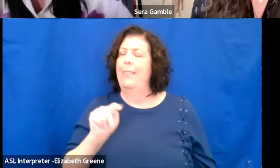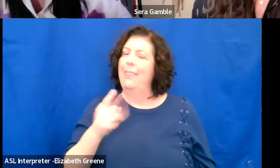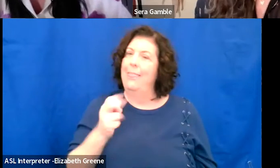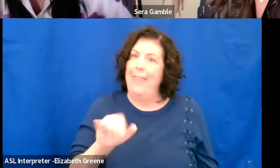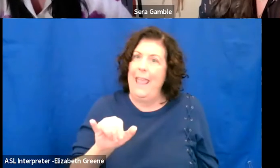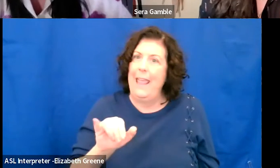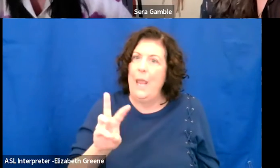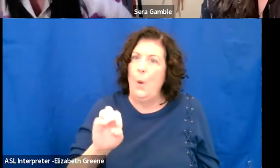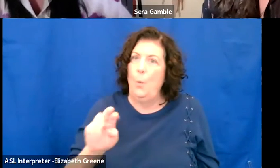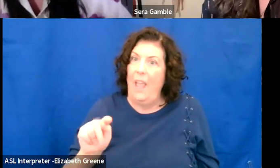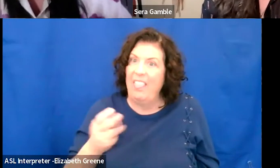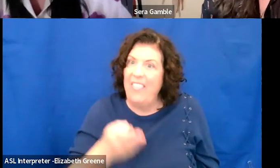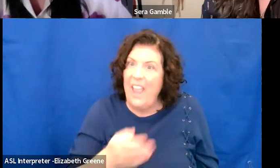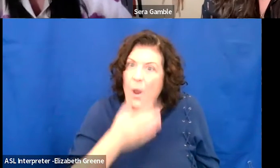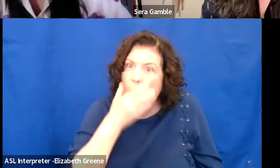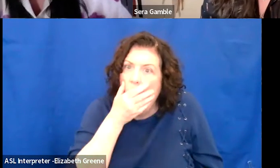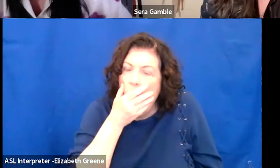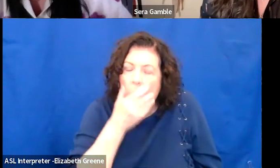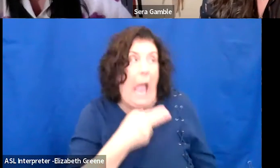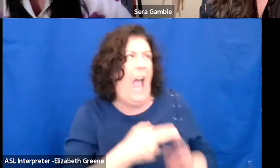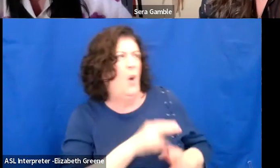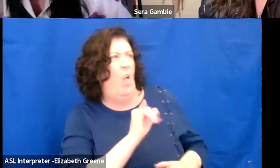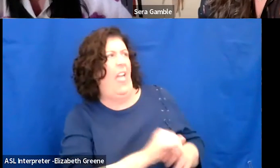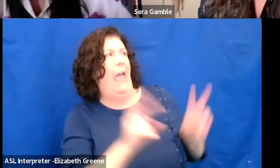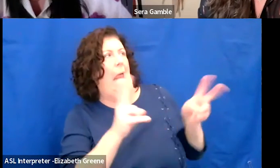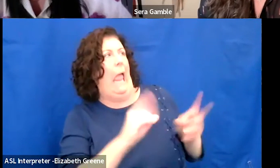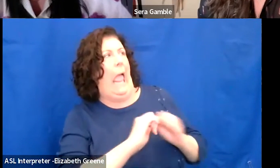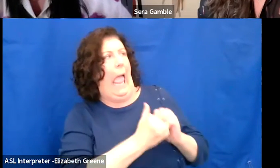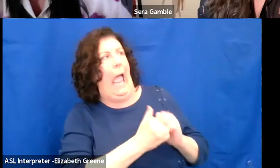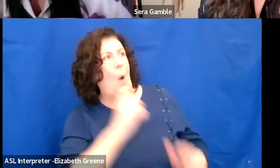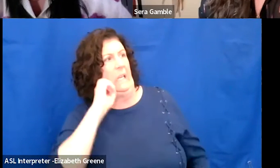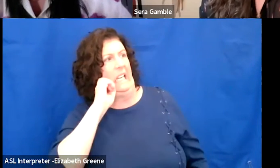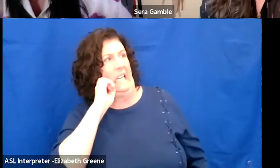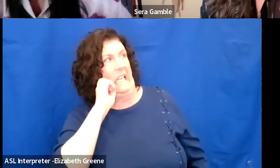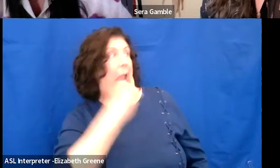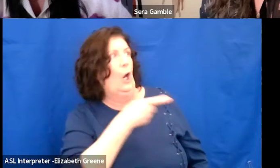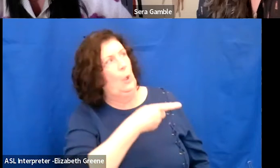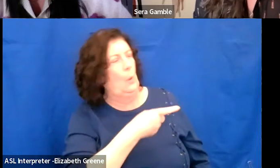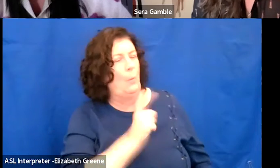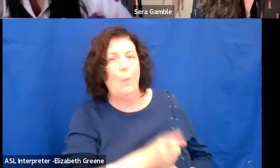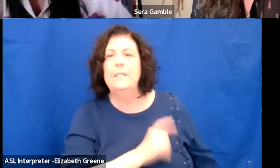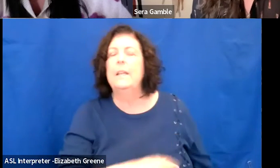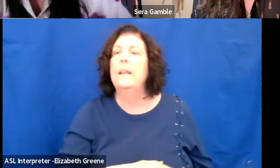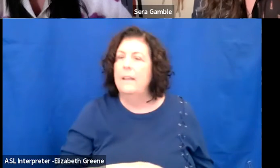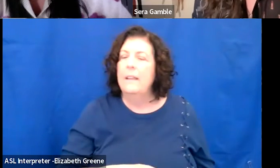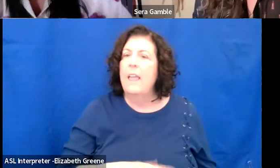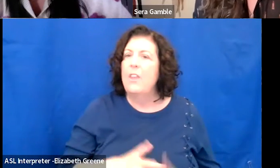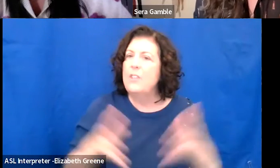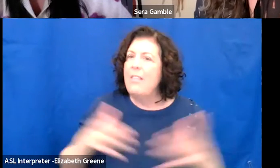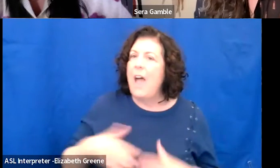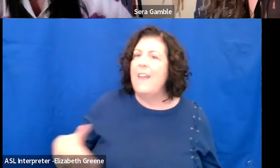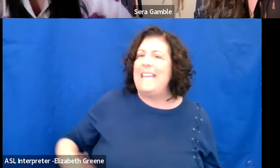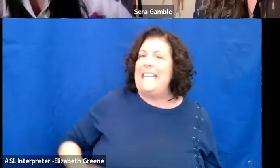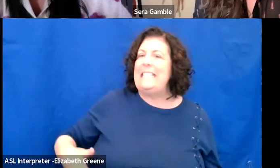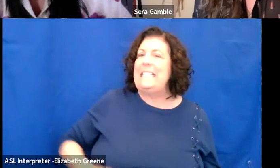call them. Yes. And then, you know, there's a lot of instinct that goes into putting together a room.